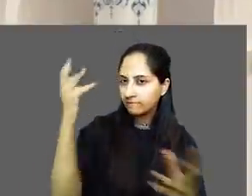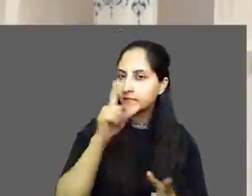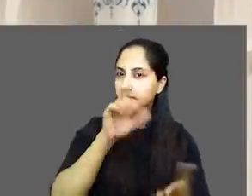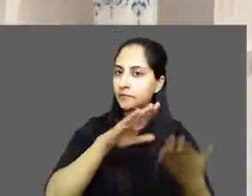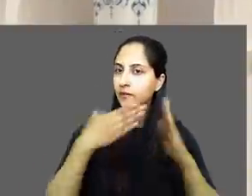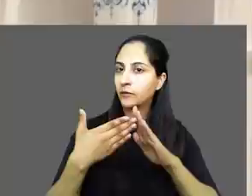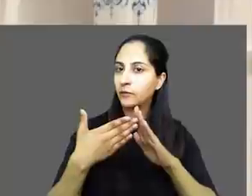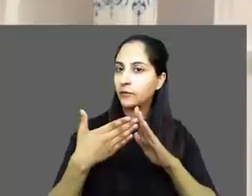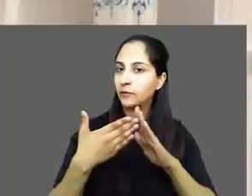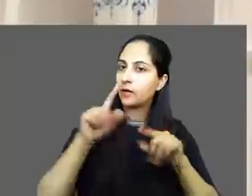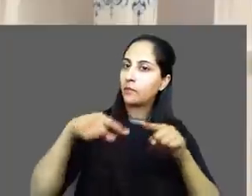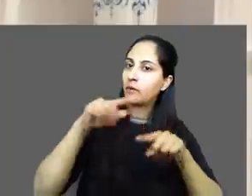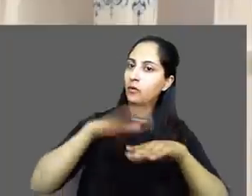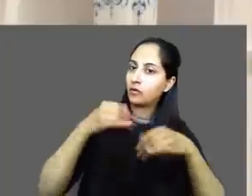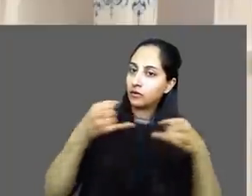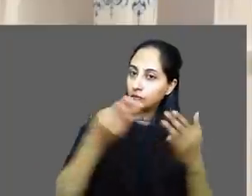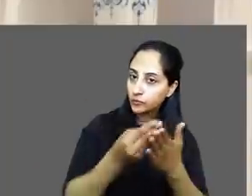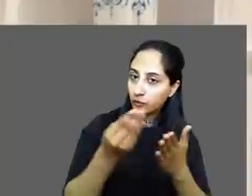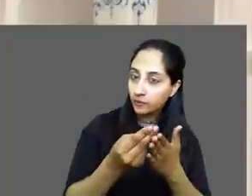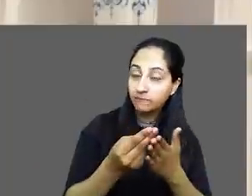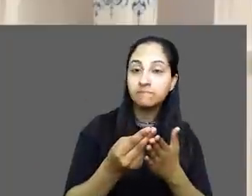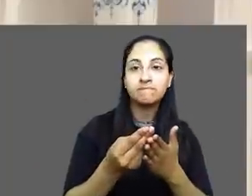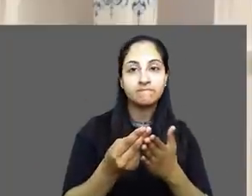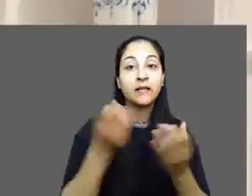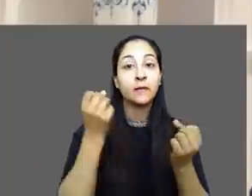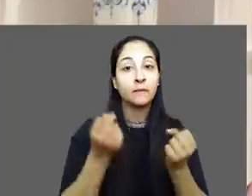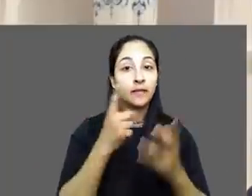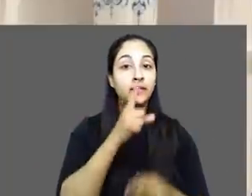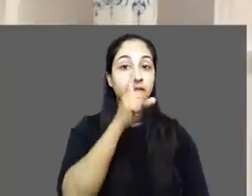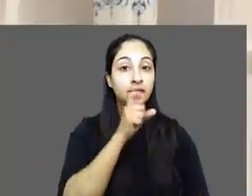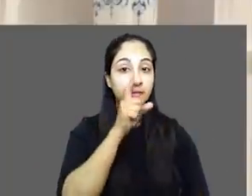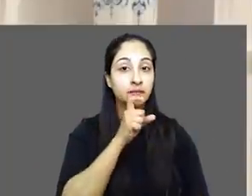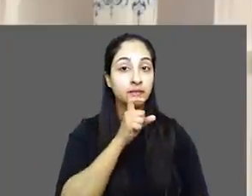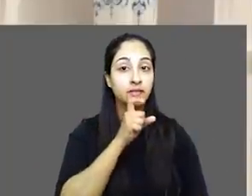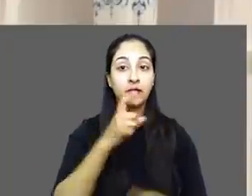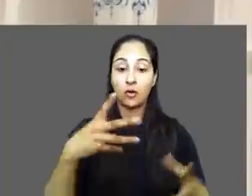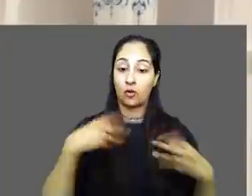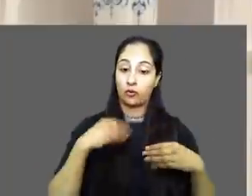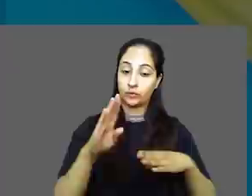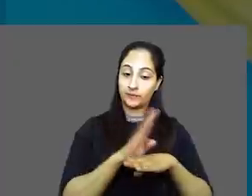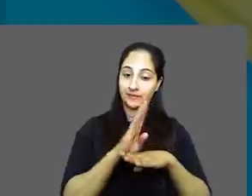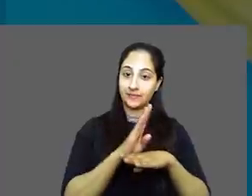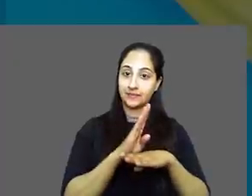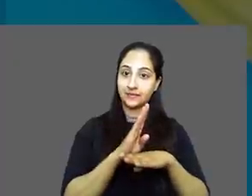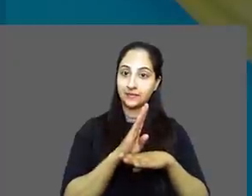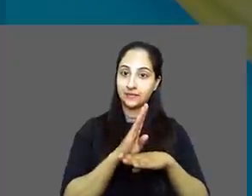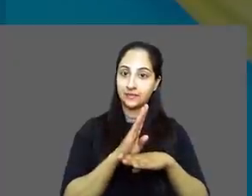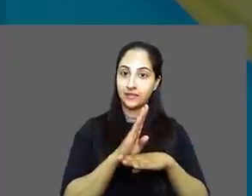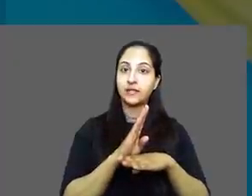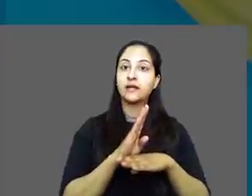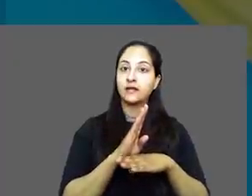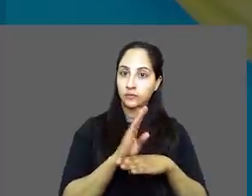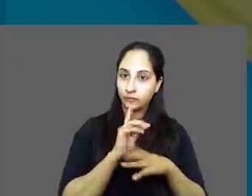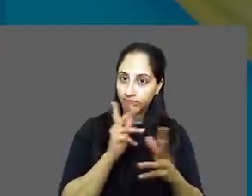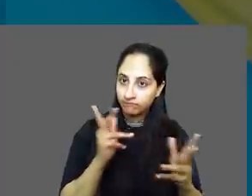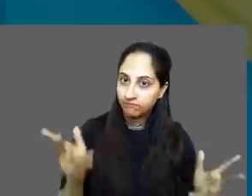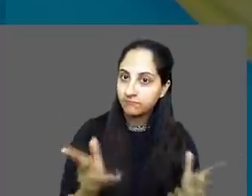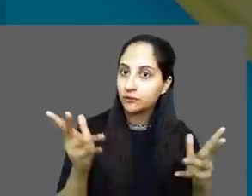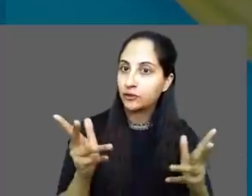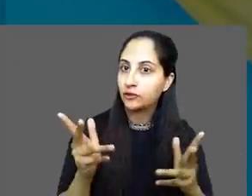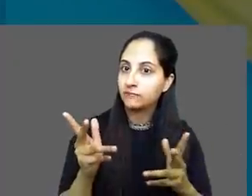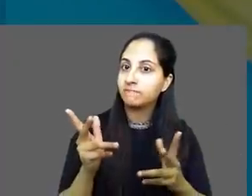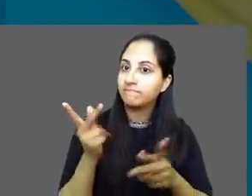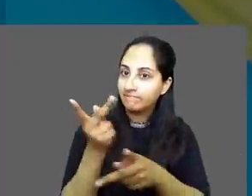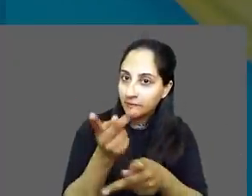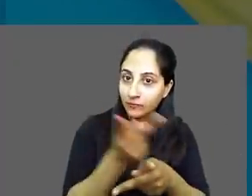curve, and plan for some of these trends that we're going to have to adjust to. You know, let's talk a little bit